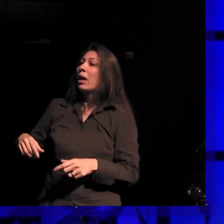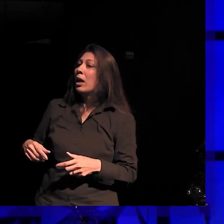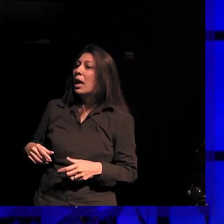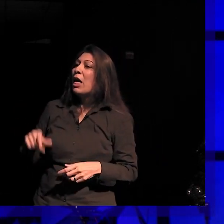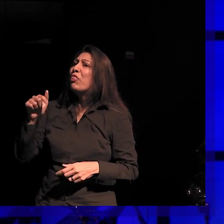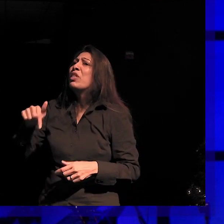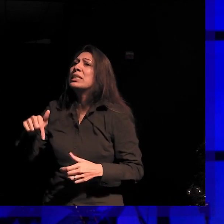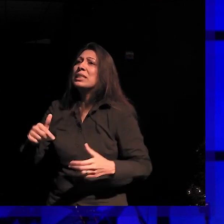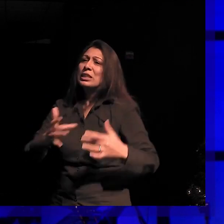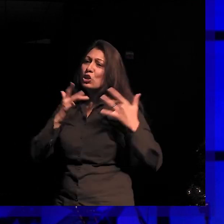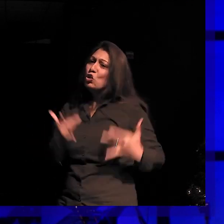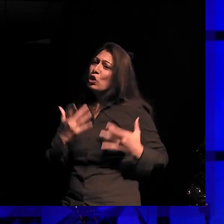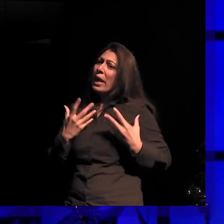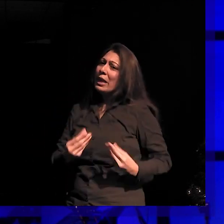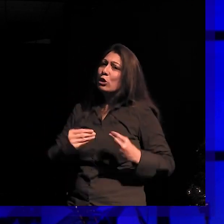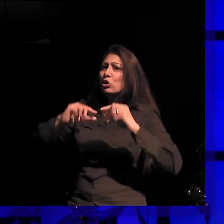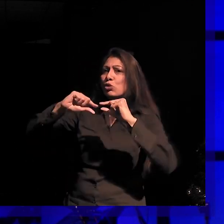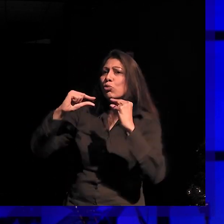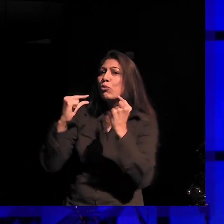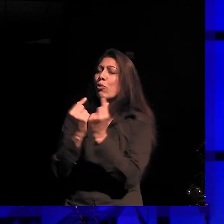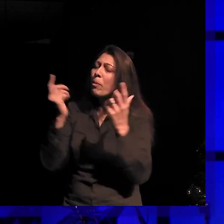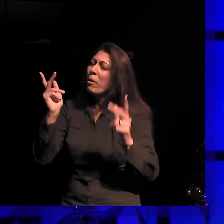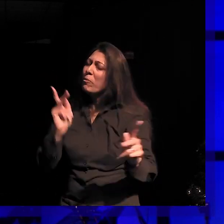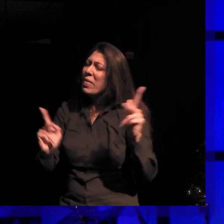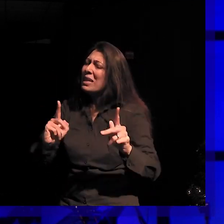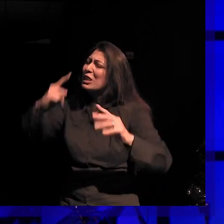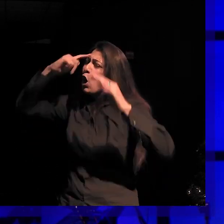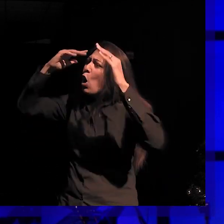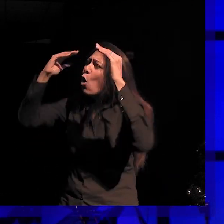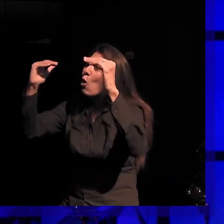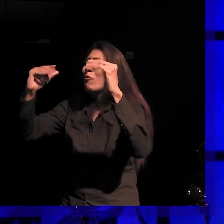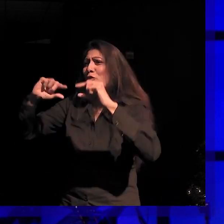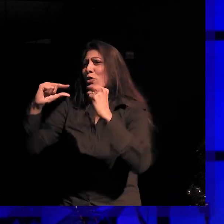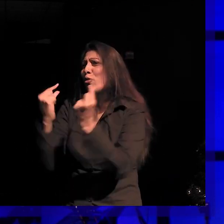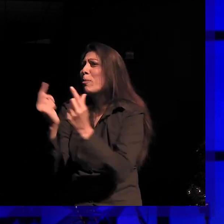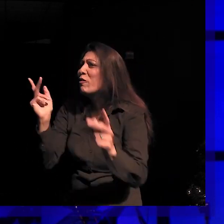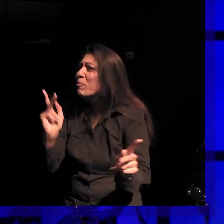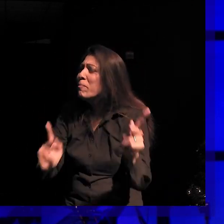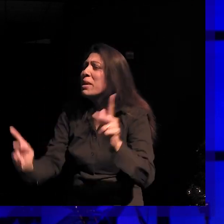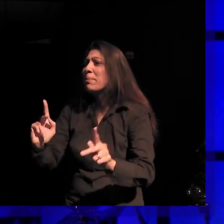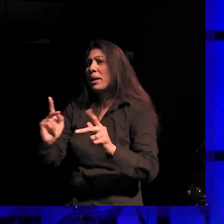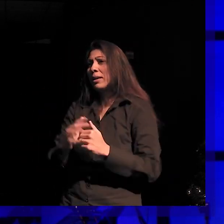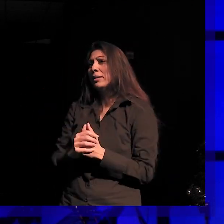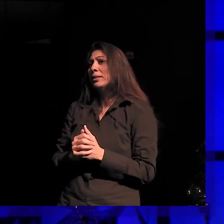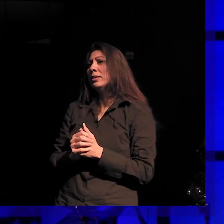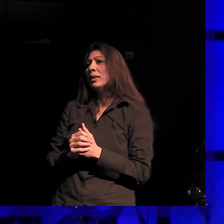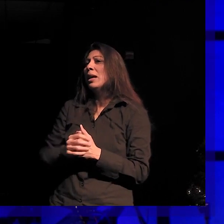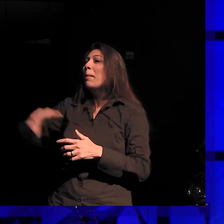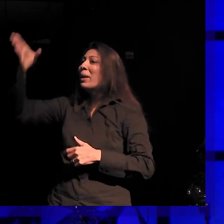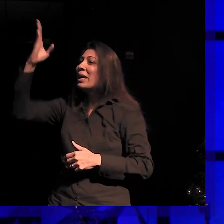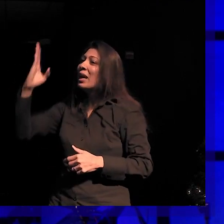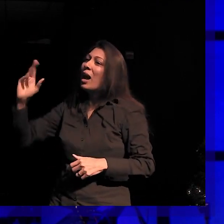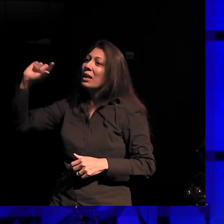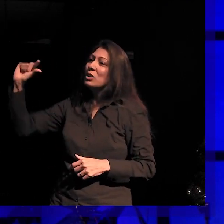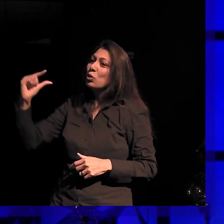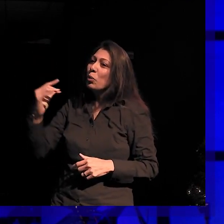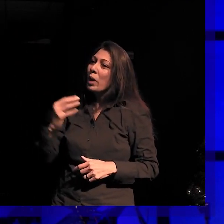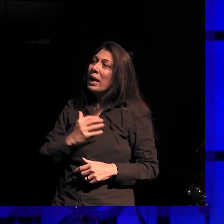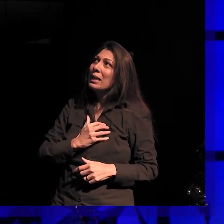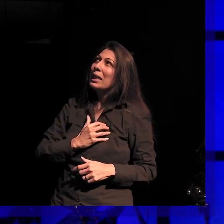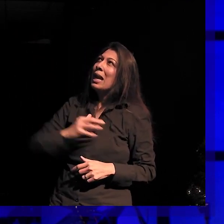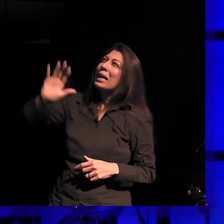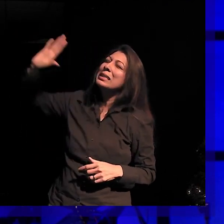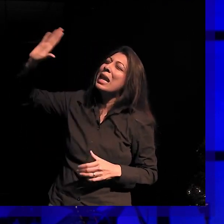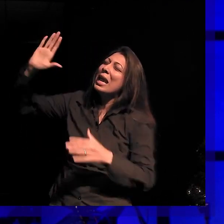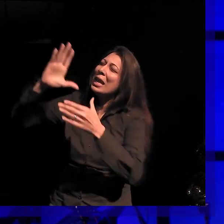generous group of people and that this is a hopeful group of people, and that by God's grace, it's